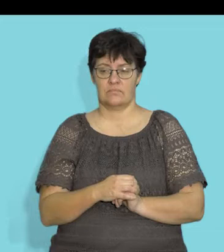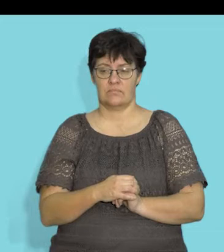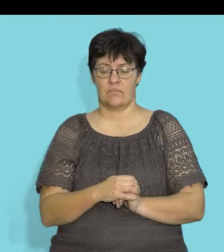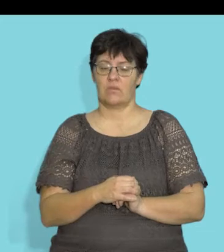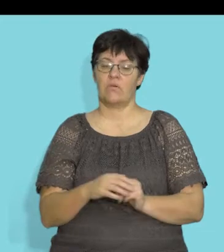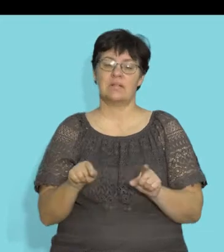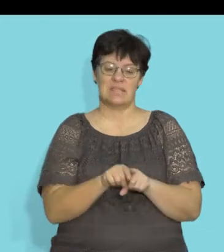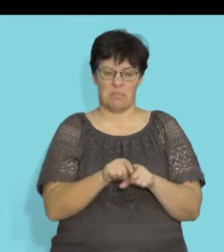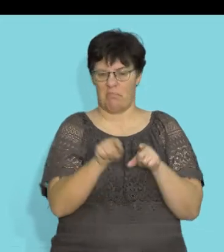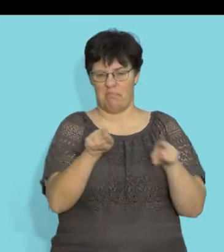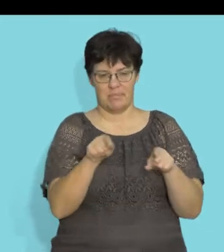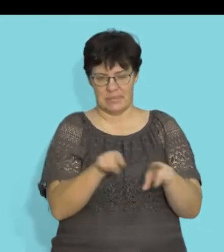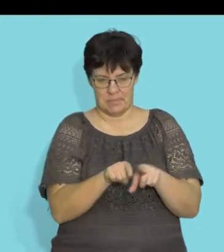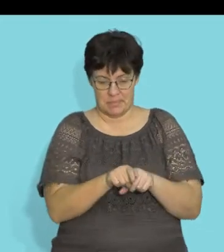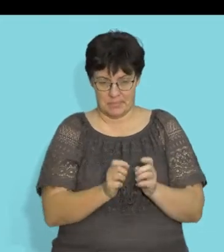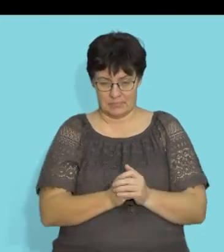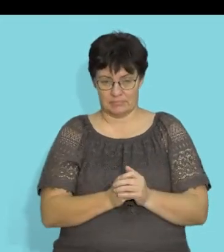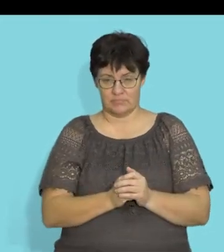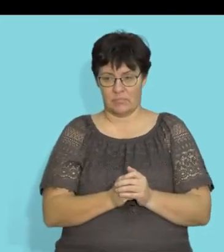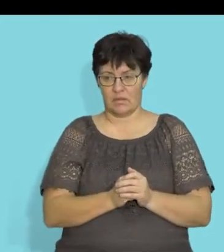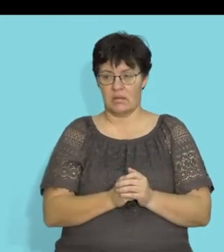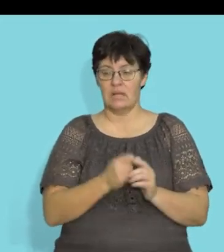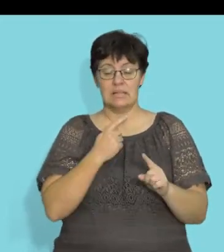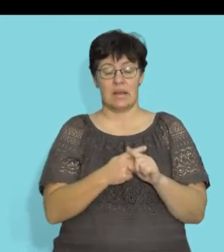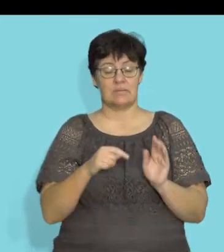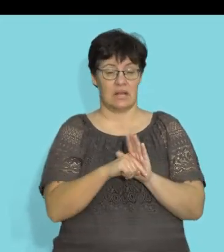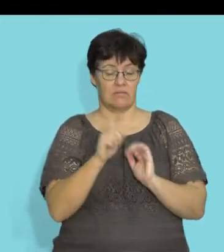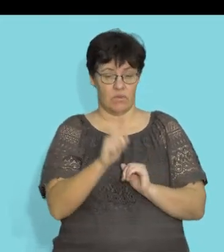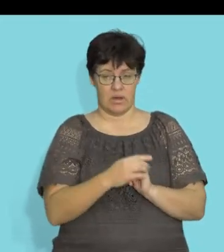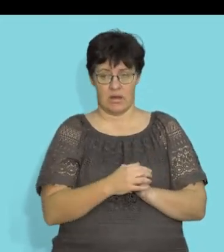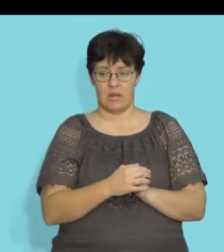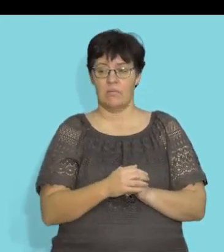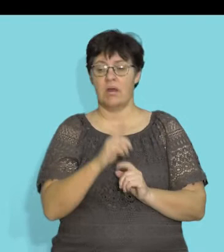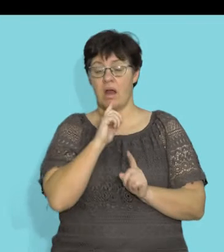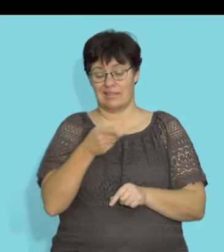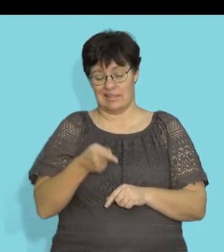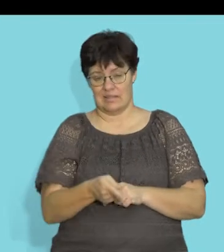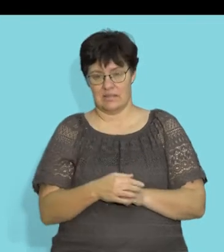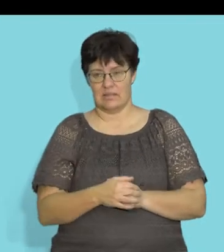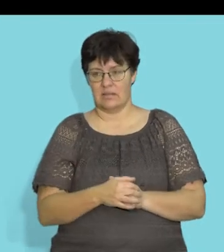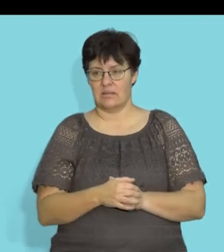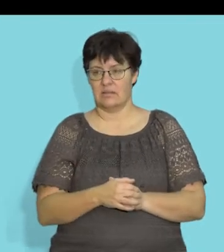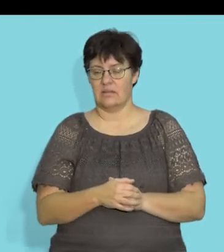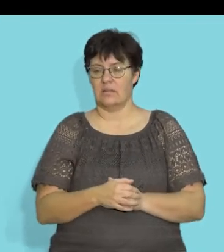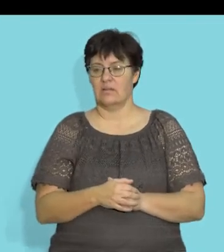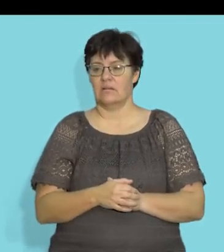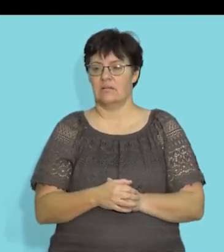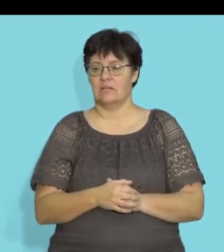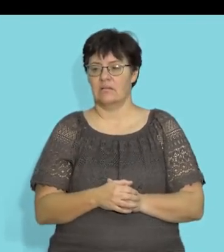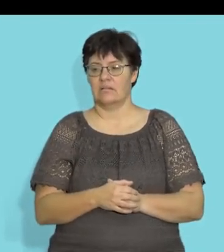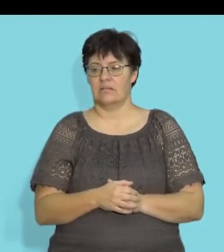write it as the same thing, because by multiplying it by negative 1, I'm going to get an answer of this. Sorry, guys, that's not